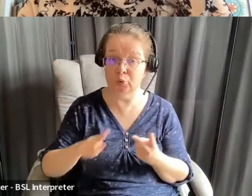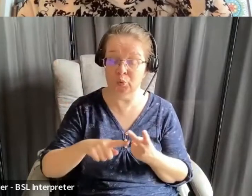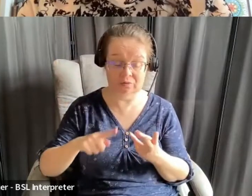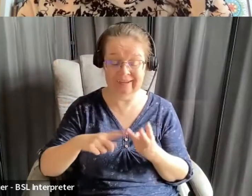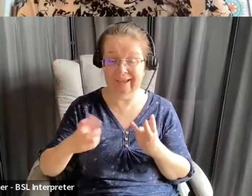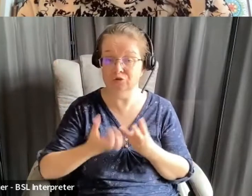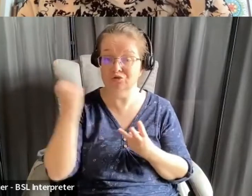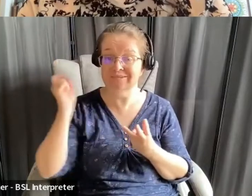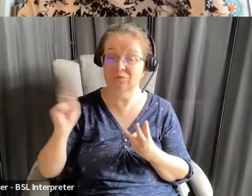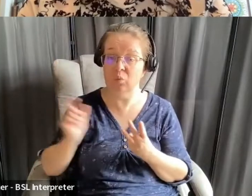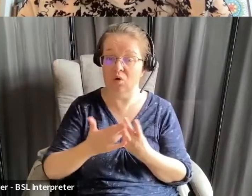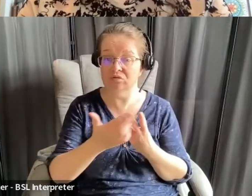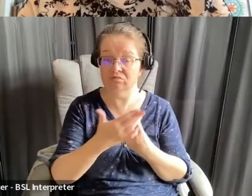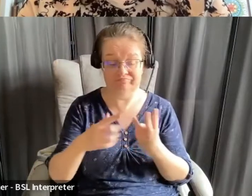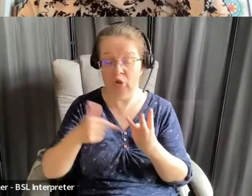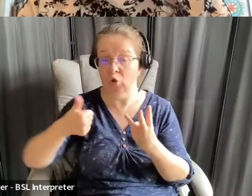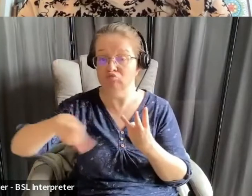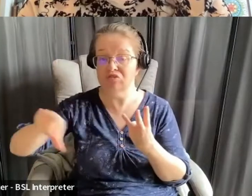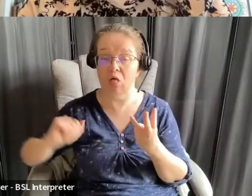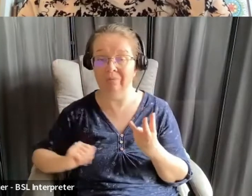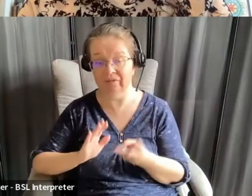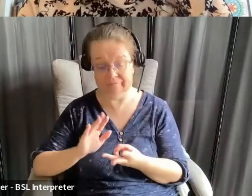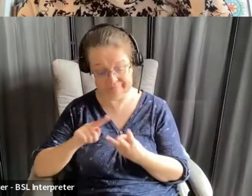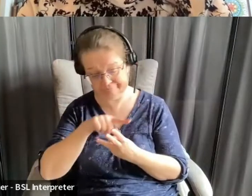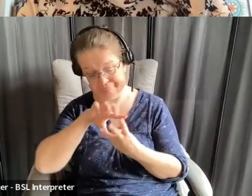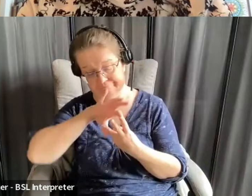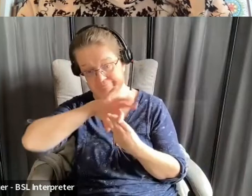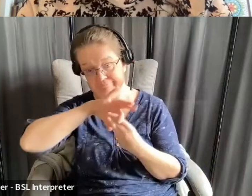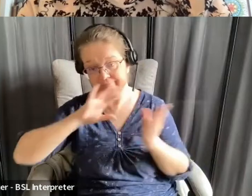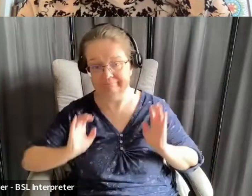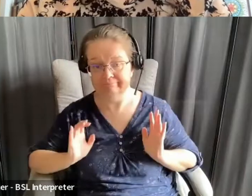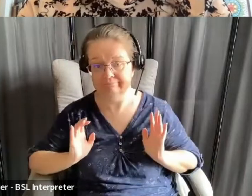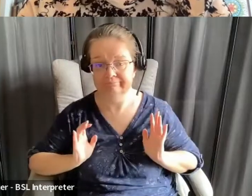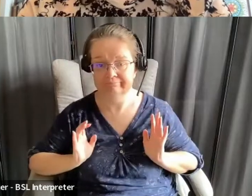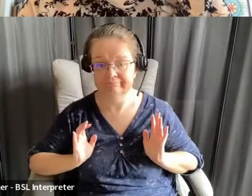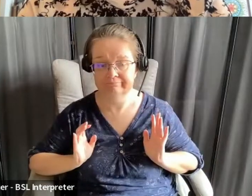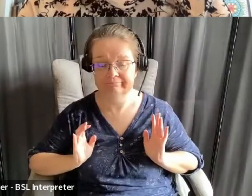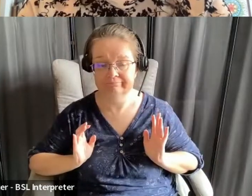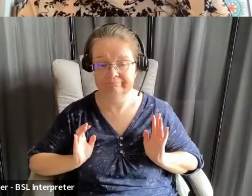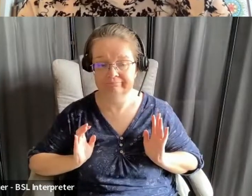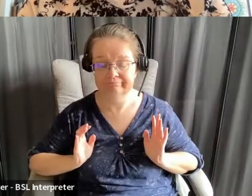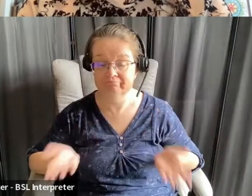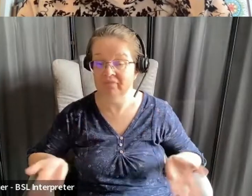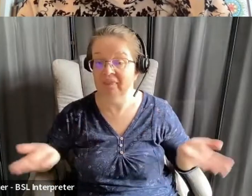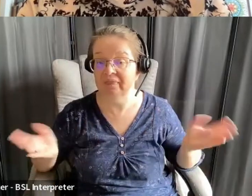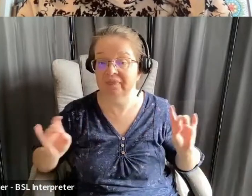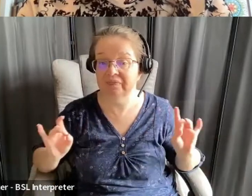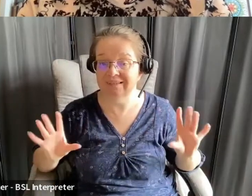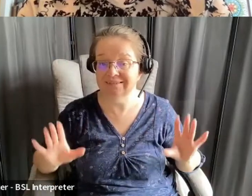to resolve the remedy, resolve the wrongdoing rather.